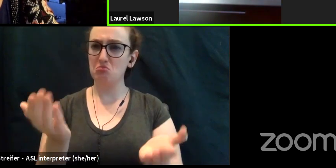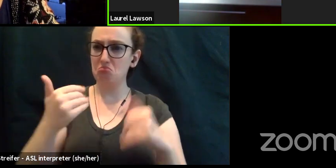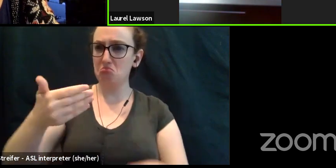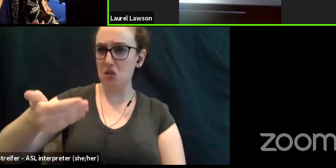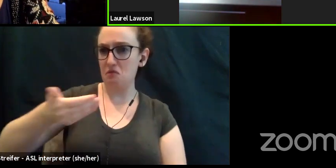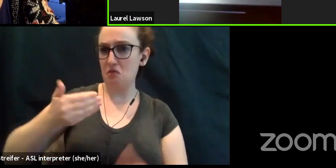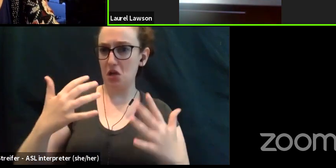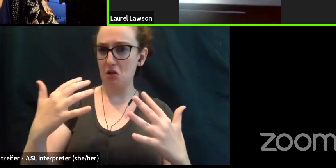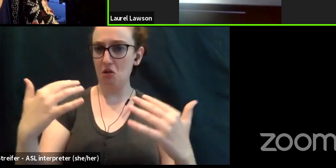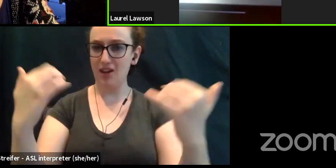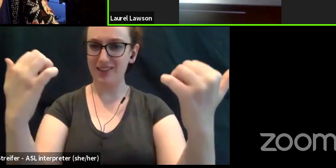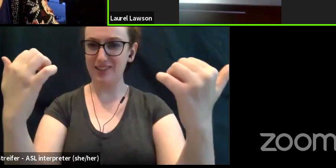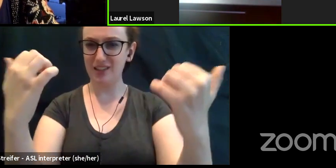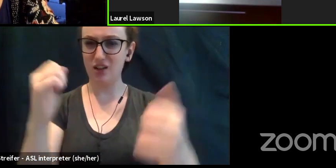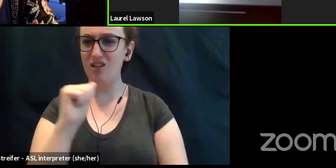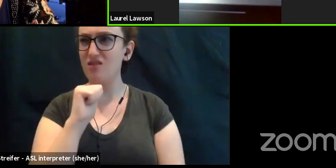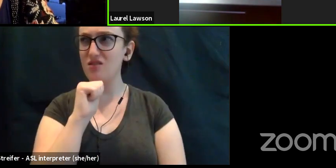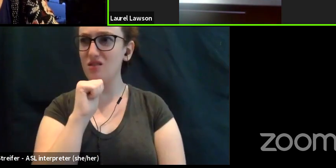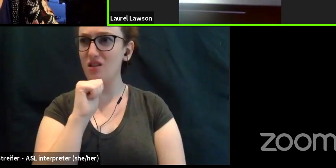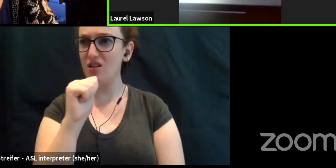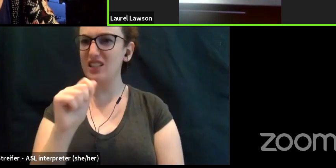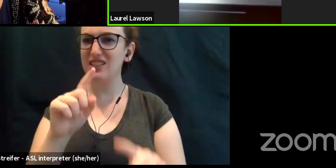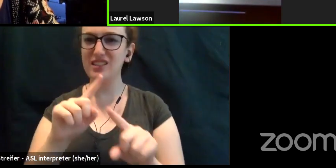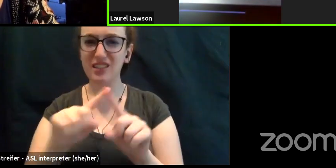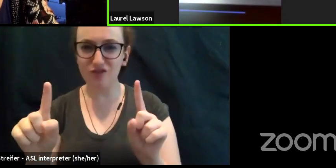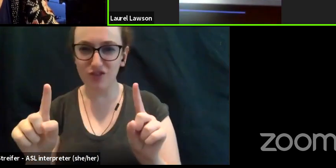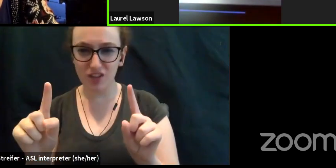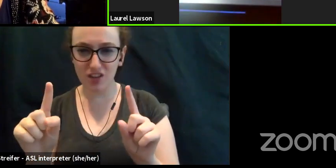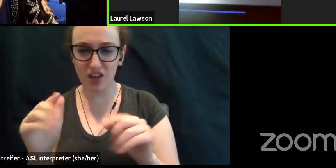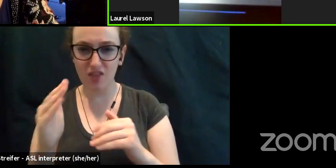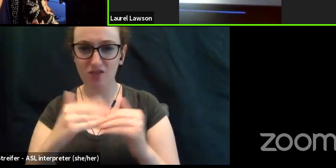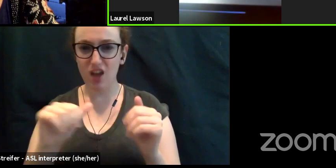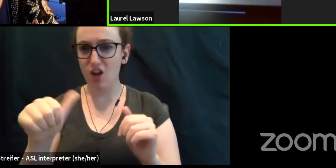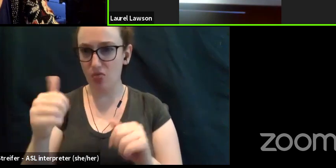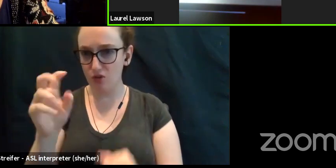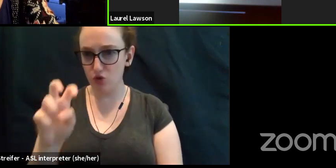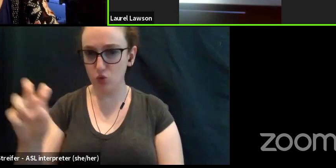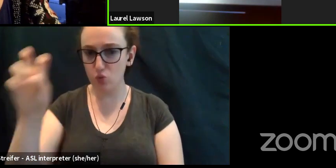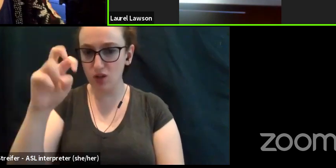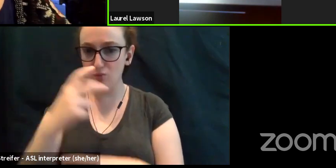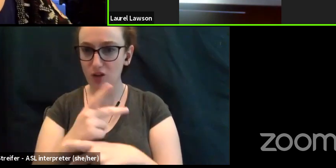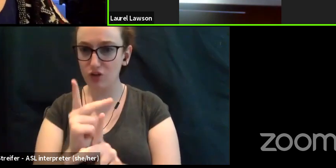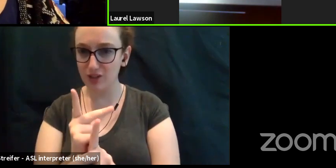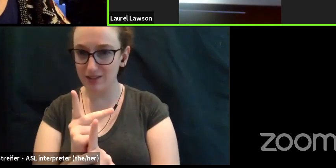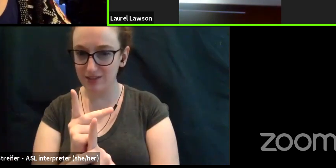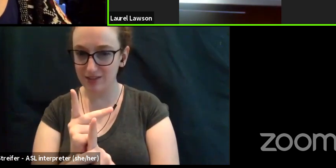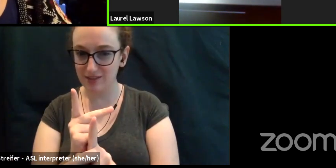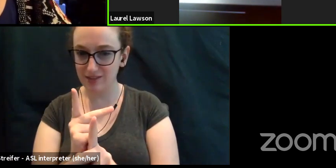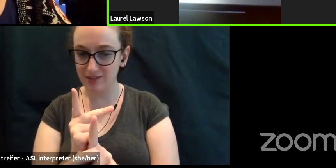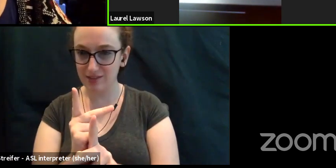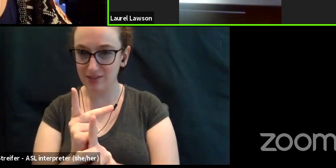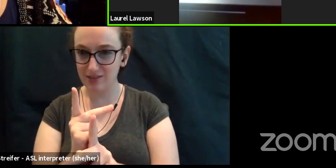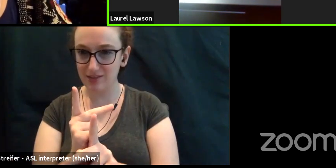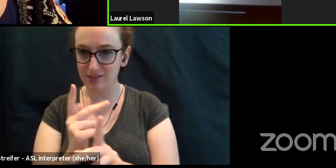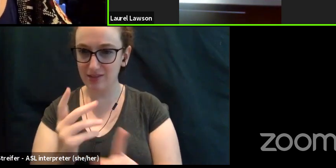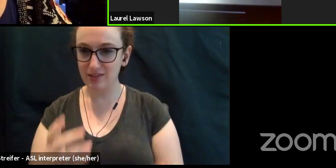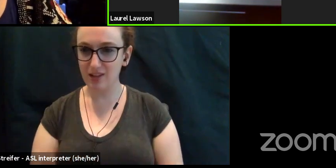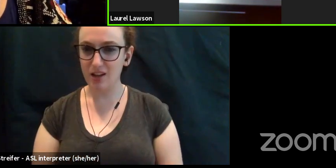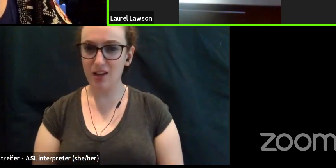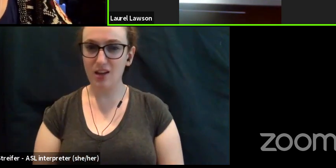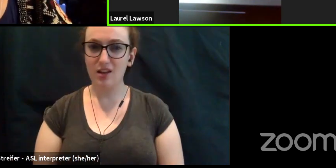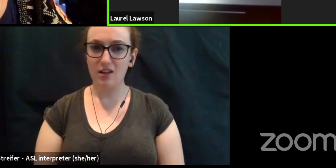from other evening length touring productions, in that we